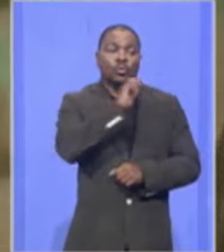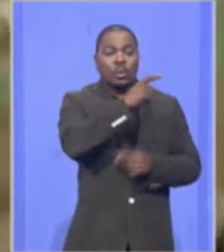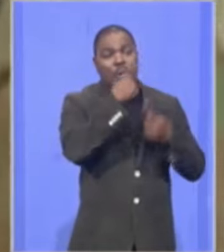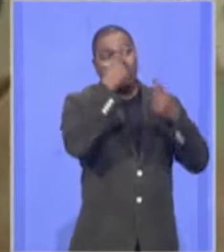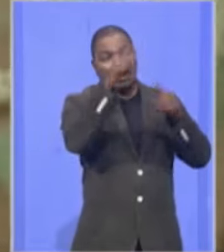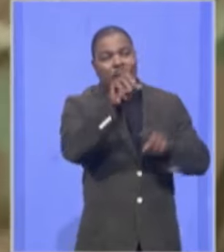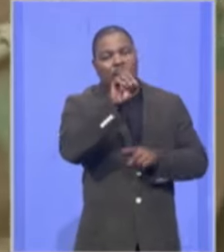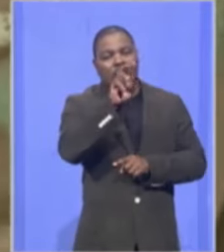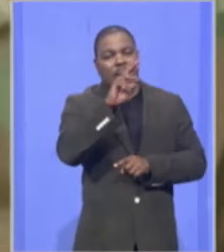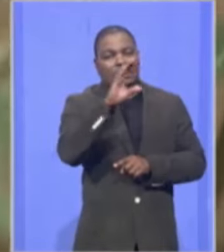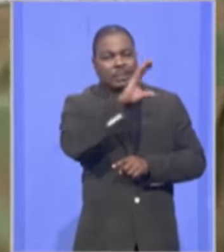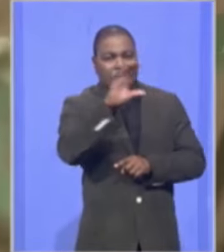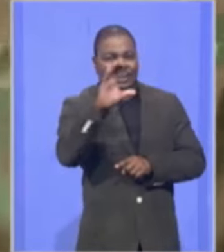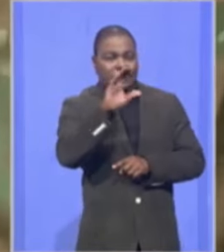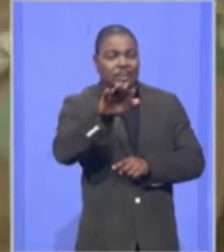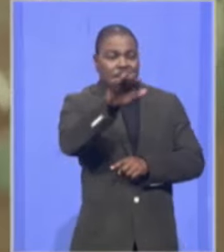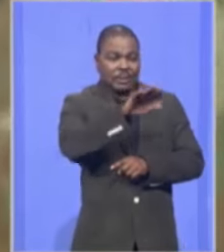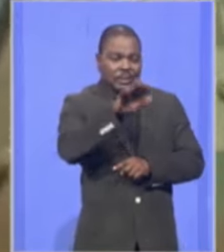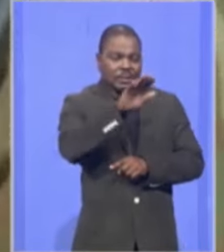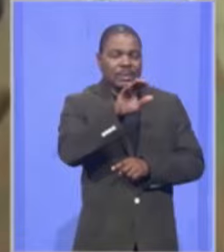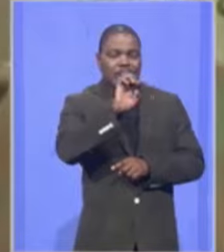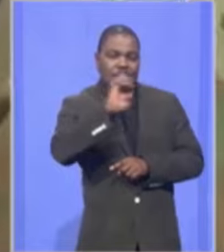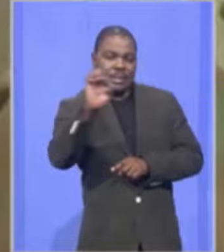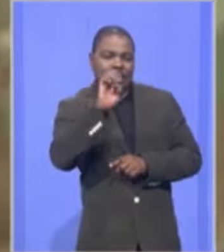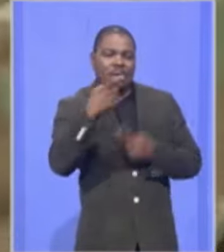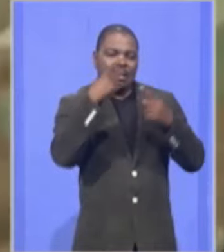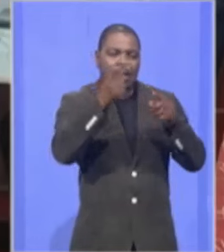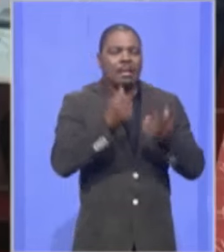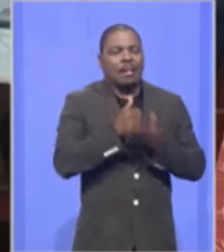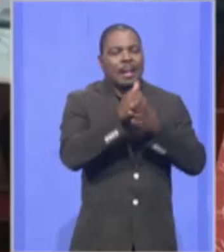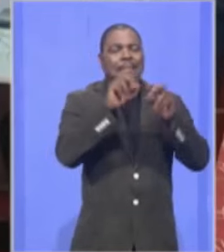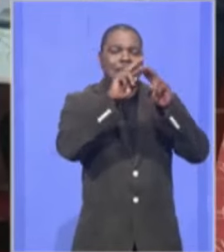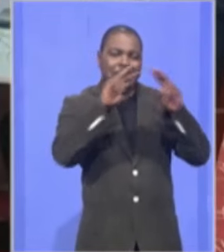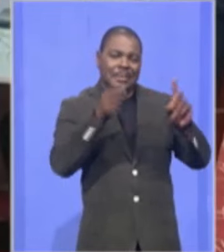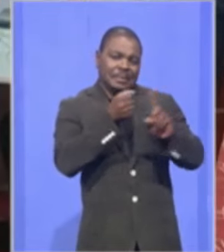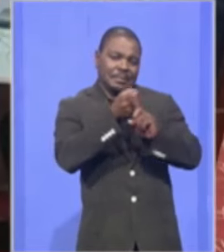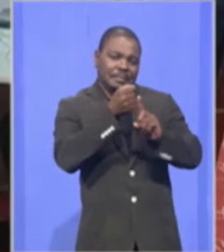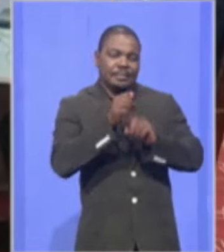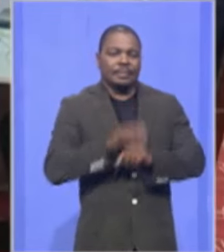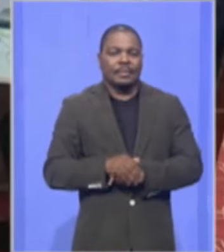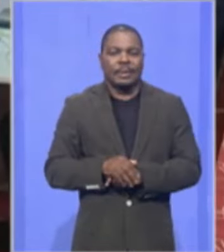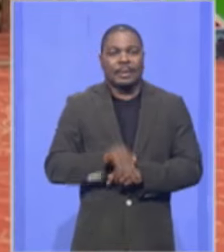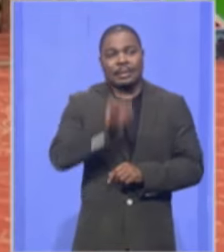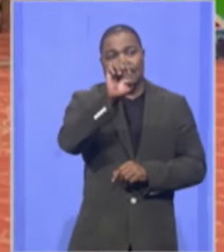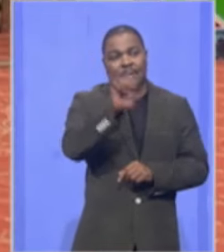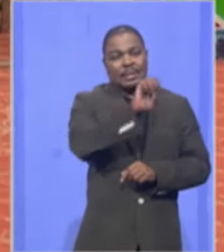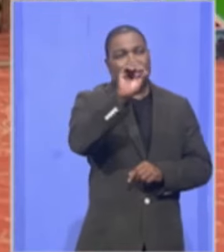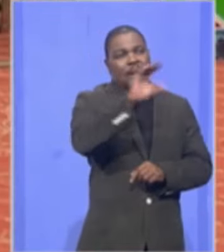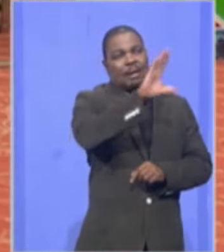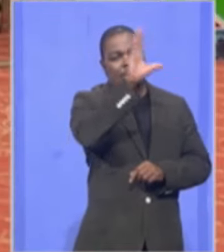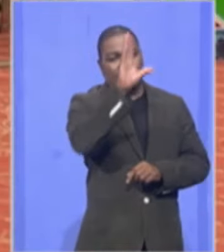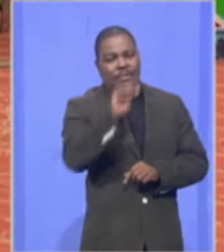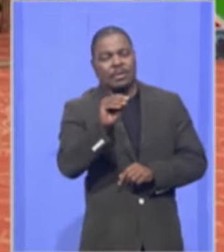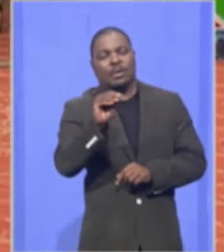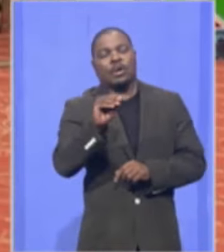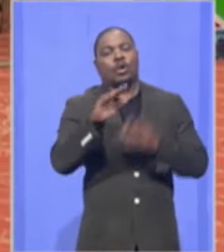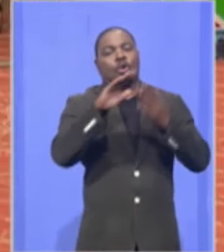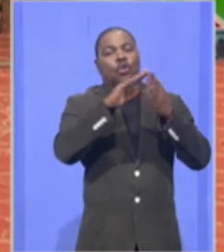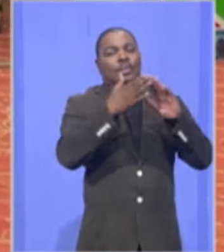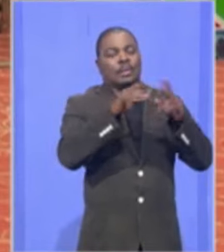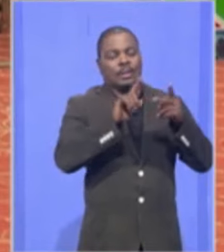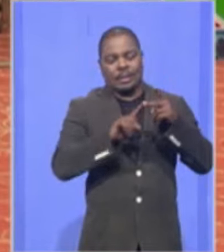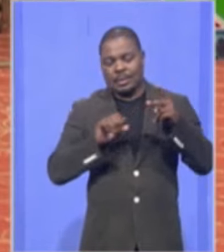e aparetsweng ke dikhuduego e kwa botlhaba jwa DRC. Baeteledipele ba East African Community le Southern Africa